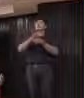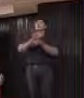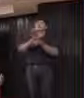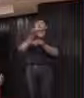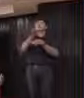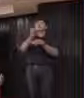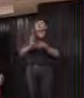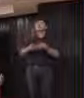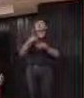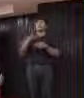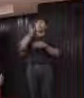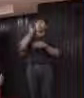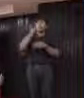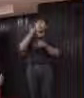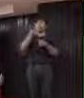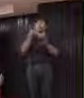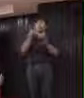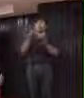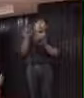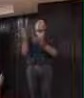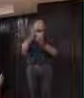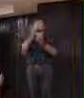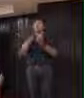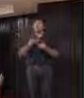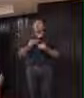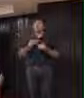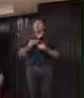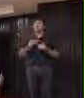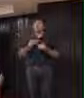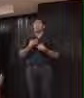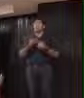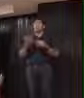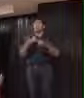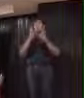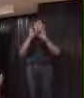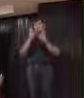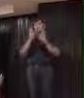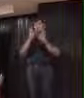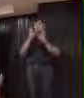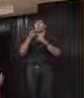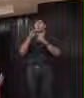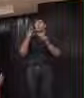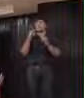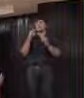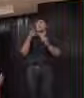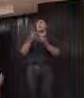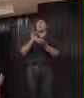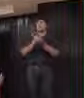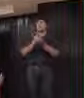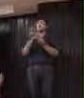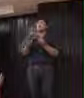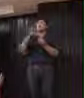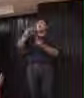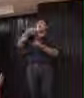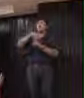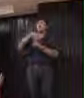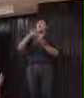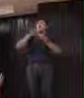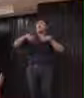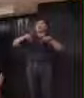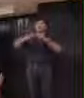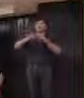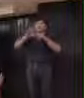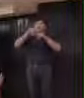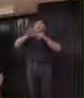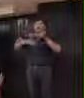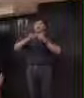from them where we go next. Yeah, and one can hope that they will have not just the district council elections that have happened, but